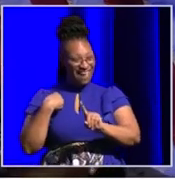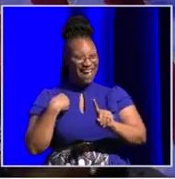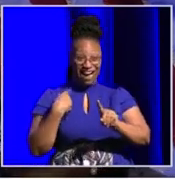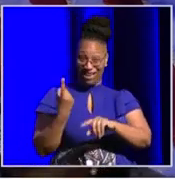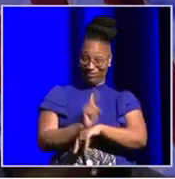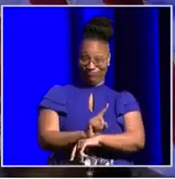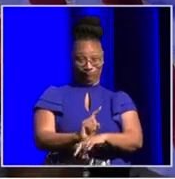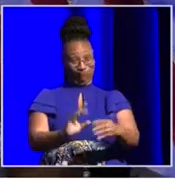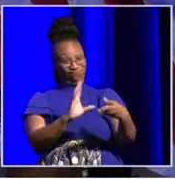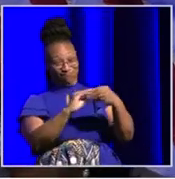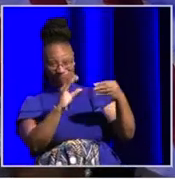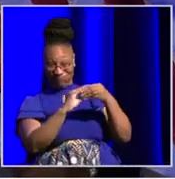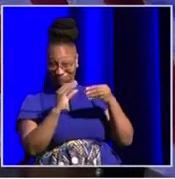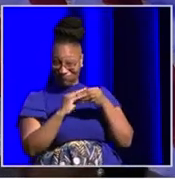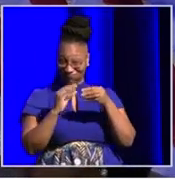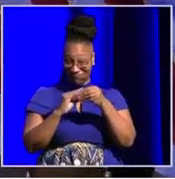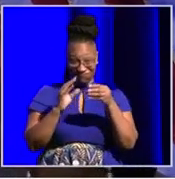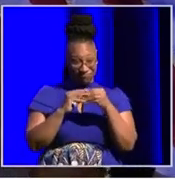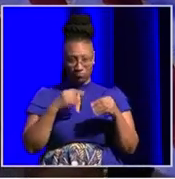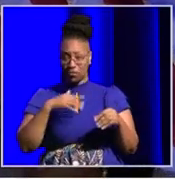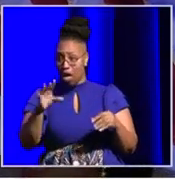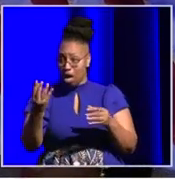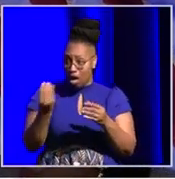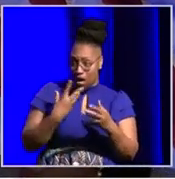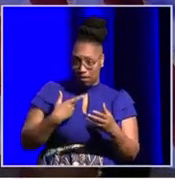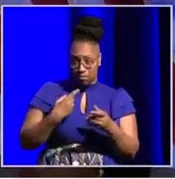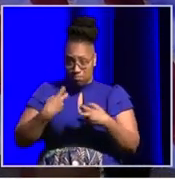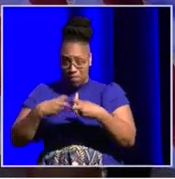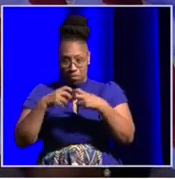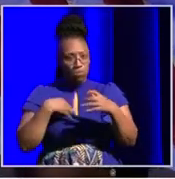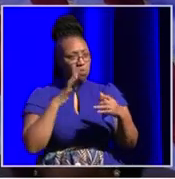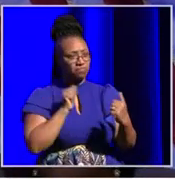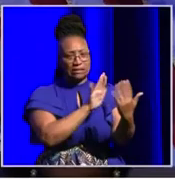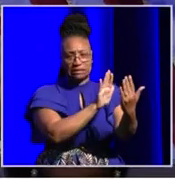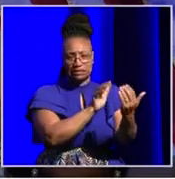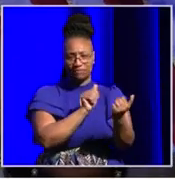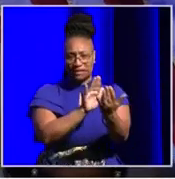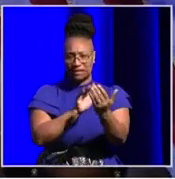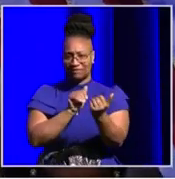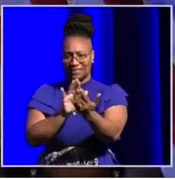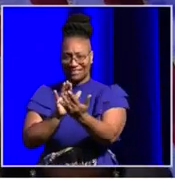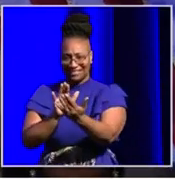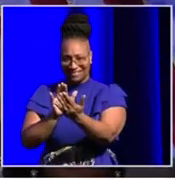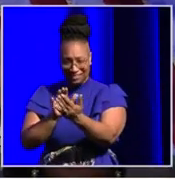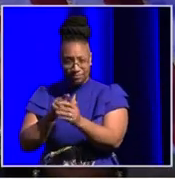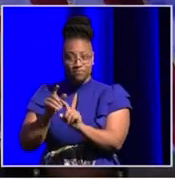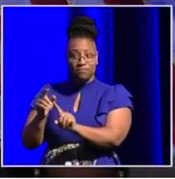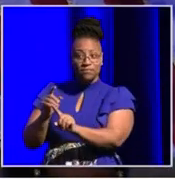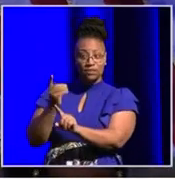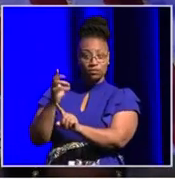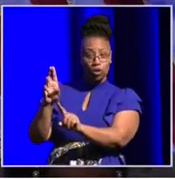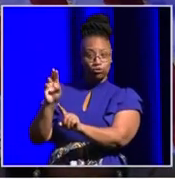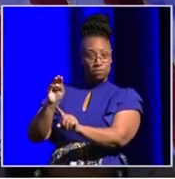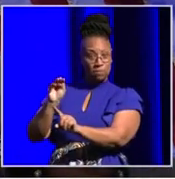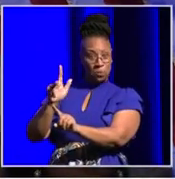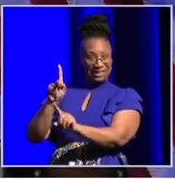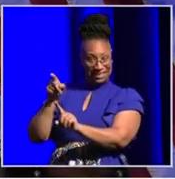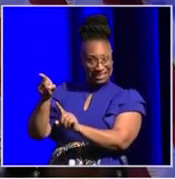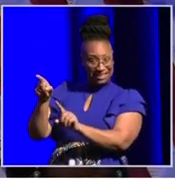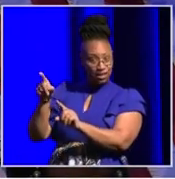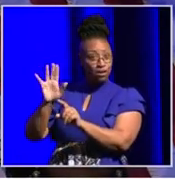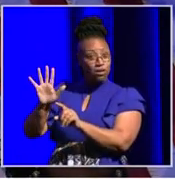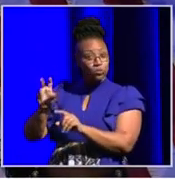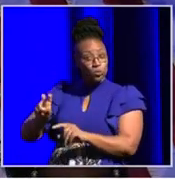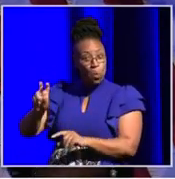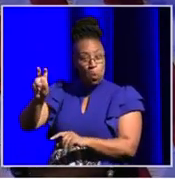I referenced the well-known quote by Dr. King that the arc of the moral universe is long, but it bends towards justice. And I noted that it doesn't